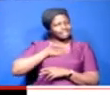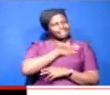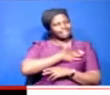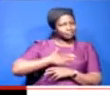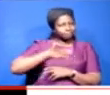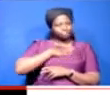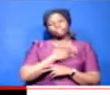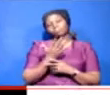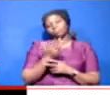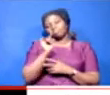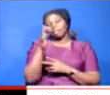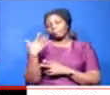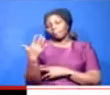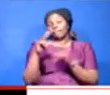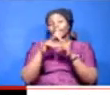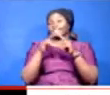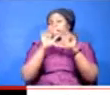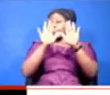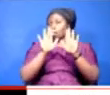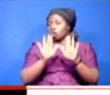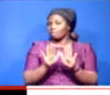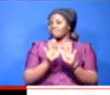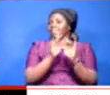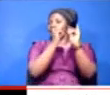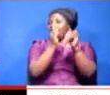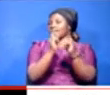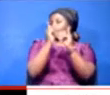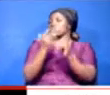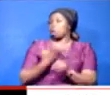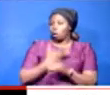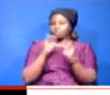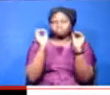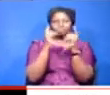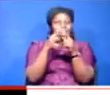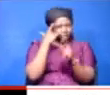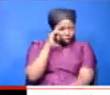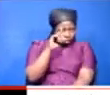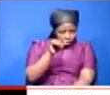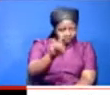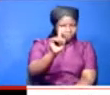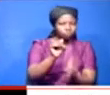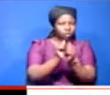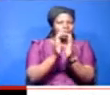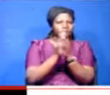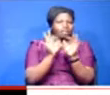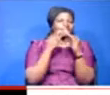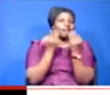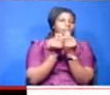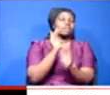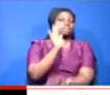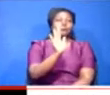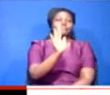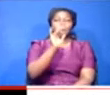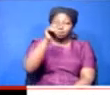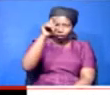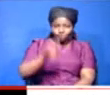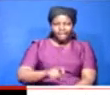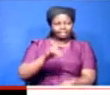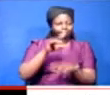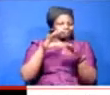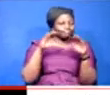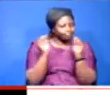as individually owned. This document belongs to you and your family. And you must sit and plan